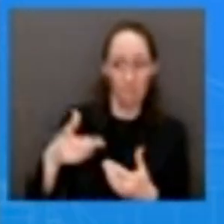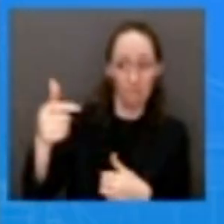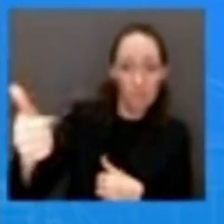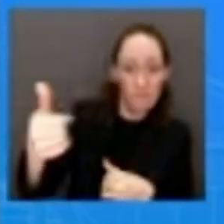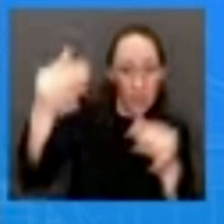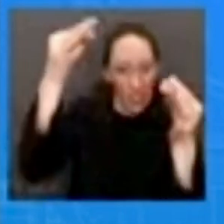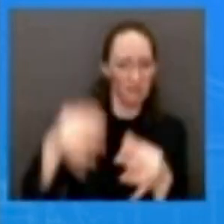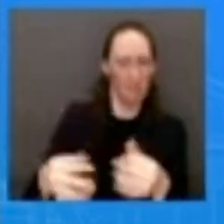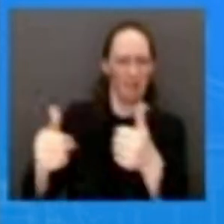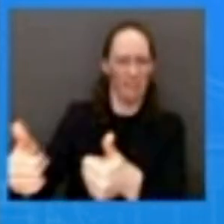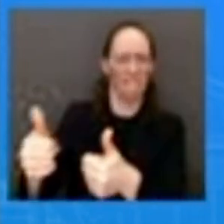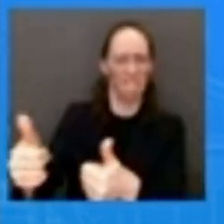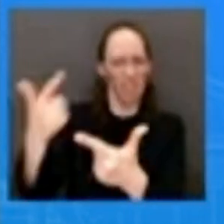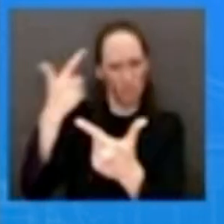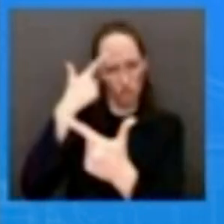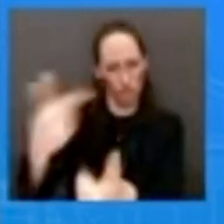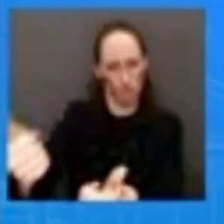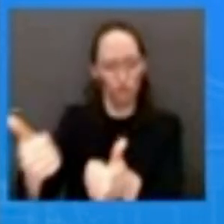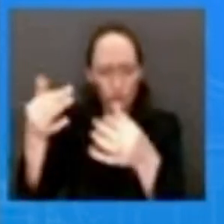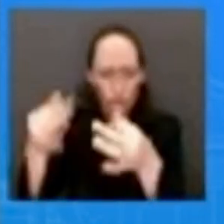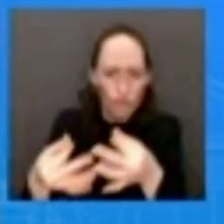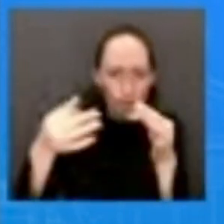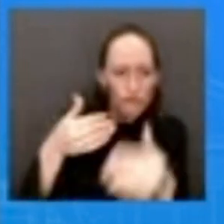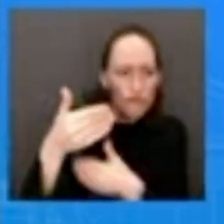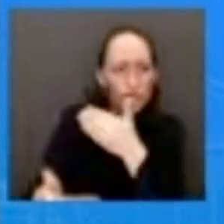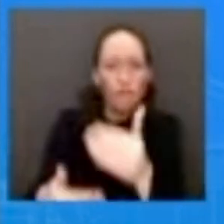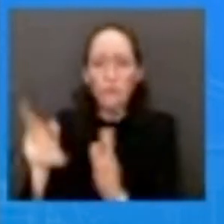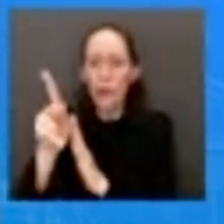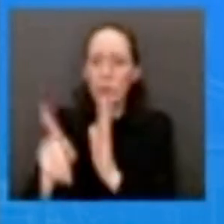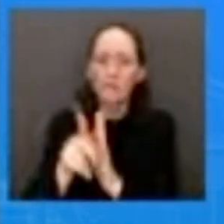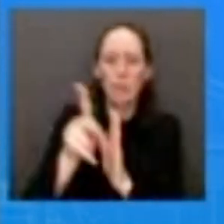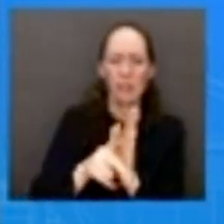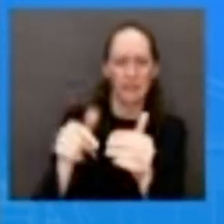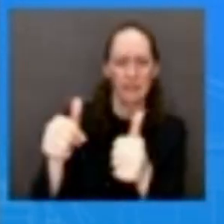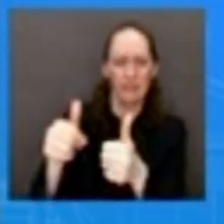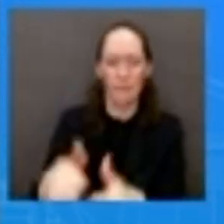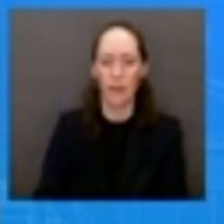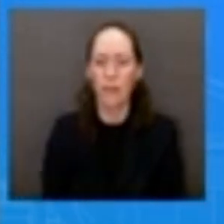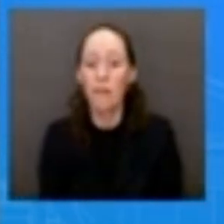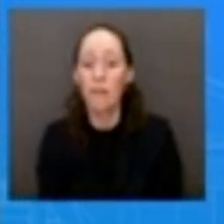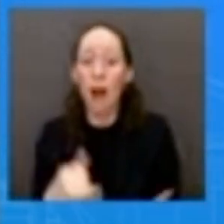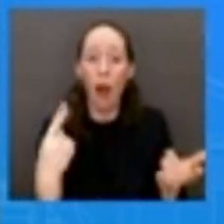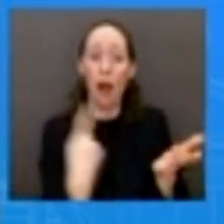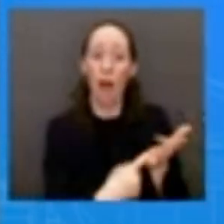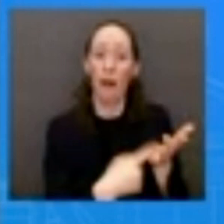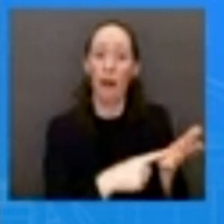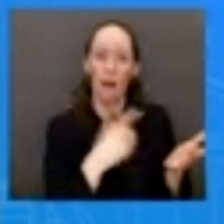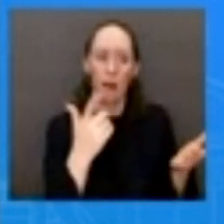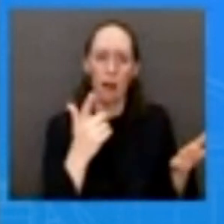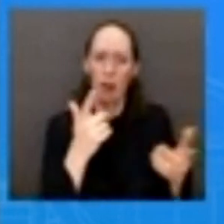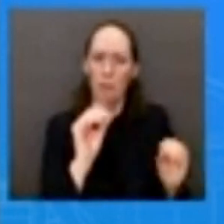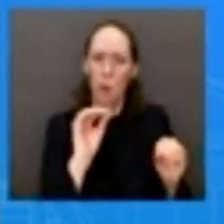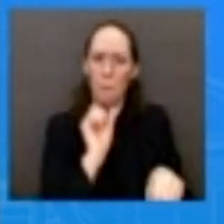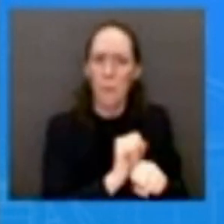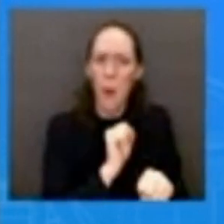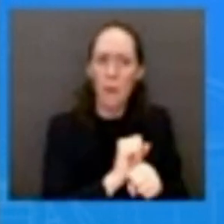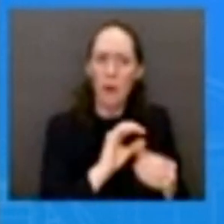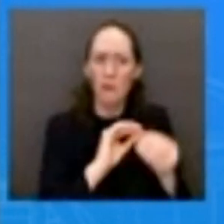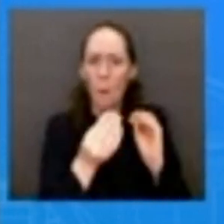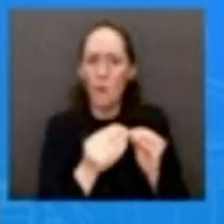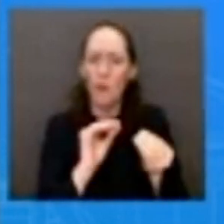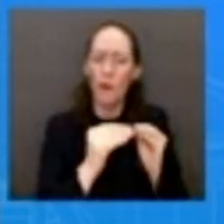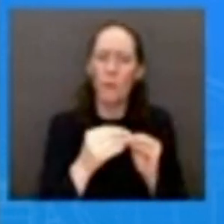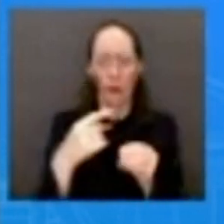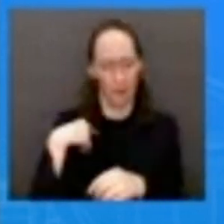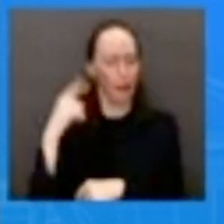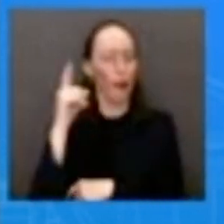to unemployment, and we've heard the comments that have been made in Congress. Look, when we look at the recent economic indicators,